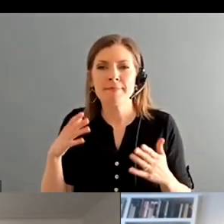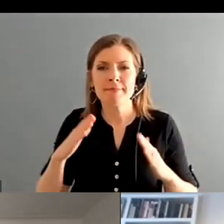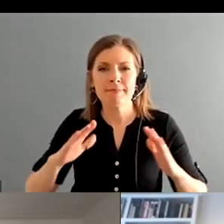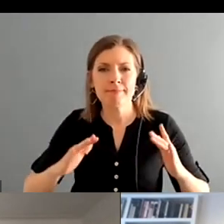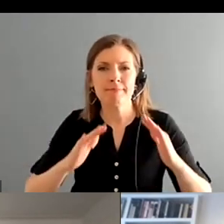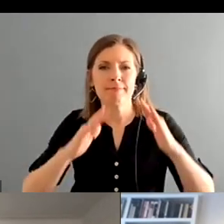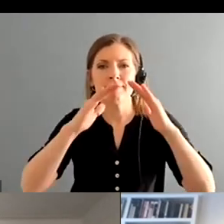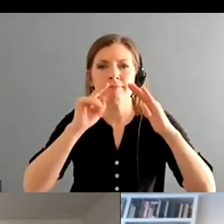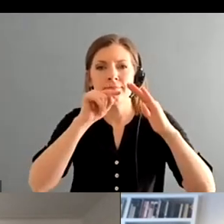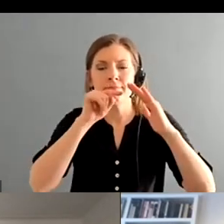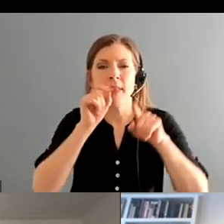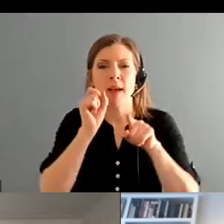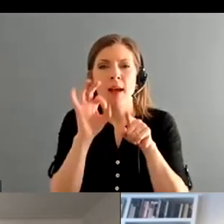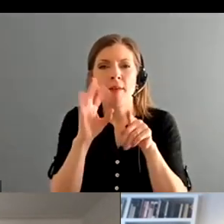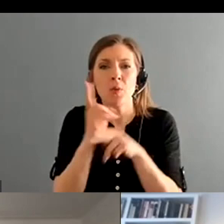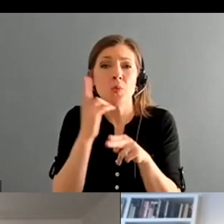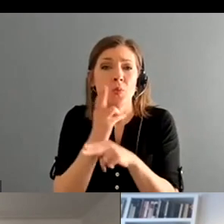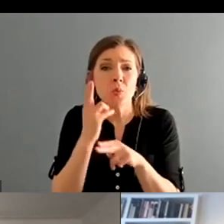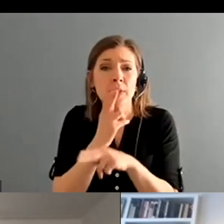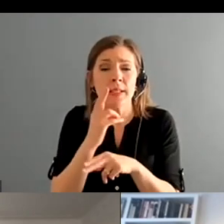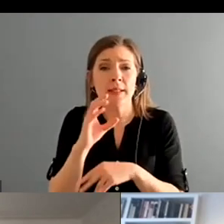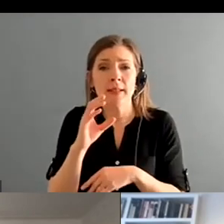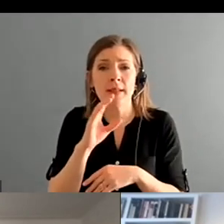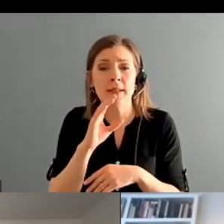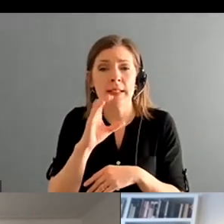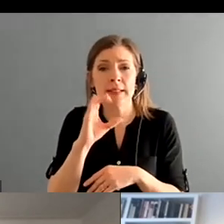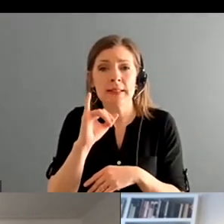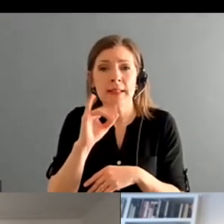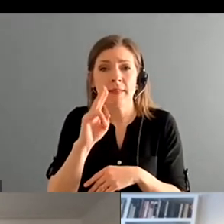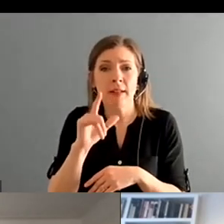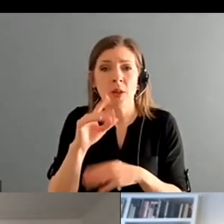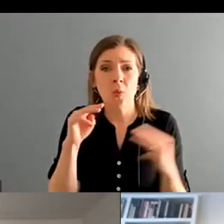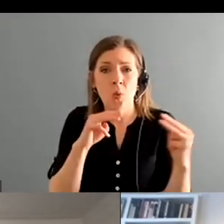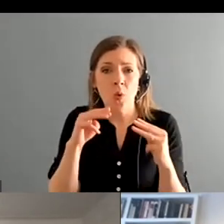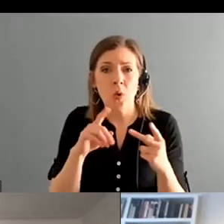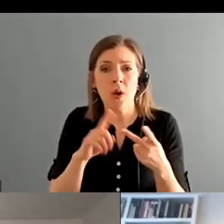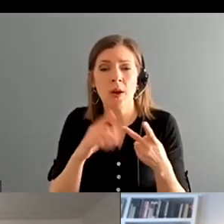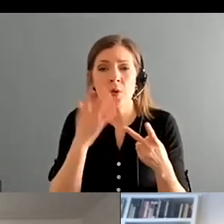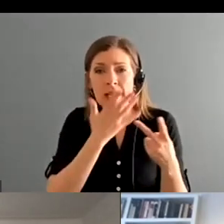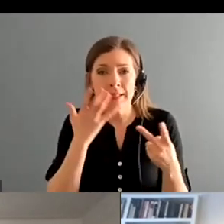of using the Civil War, using race relations,